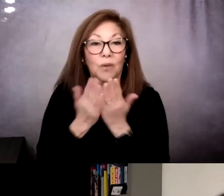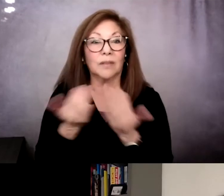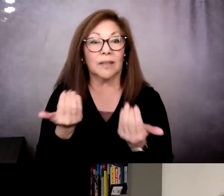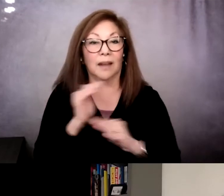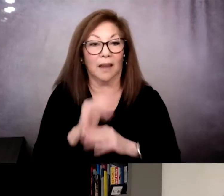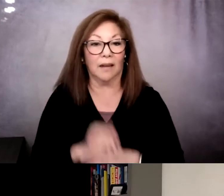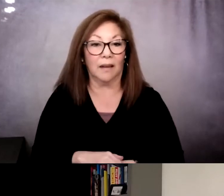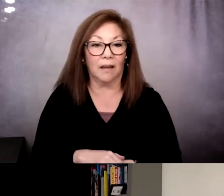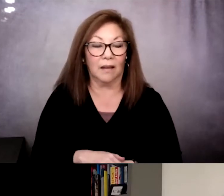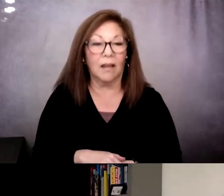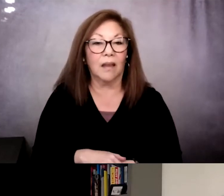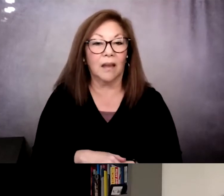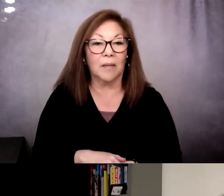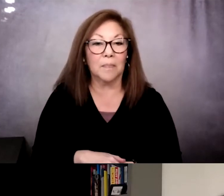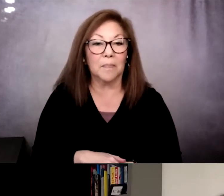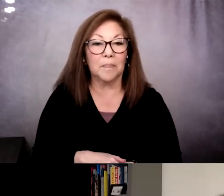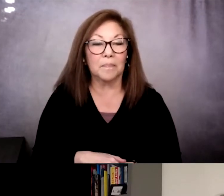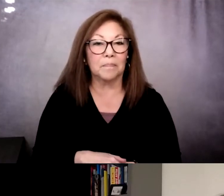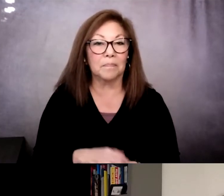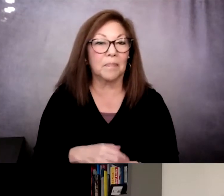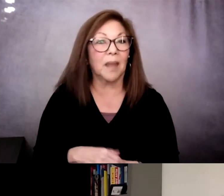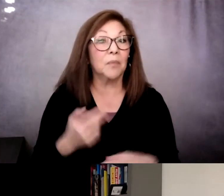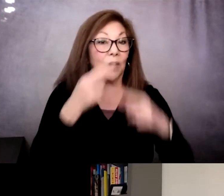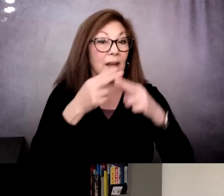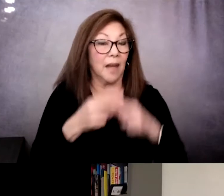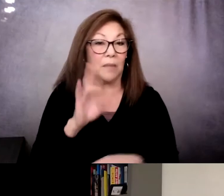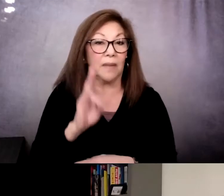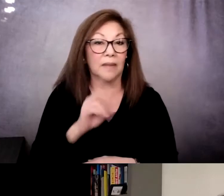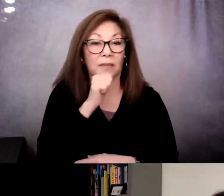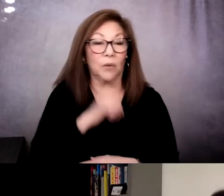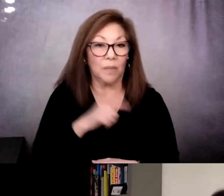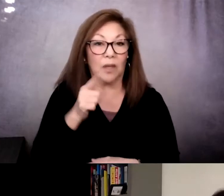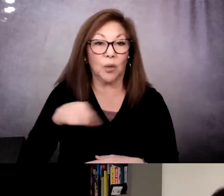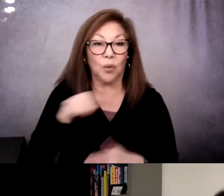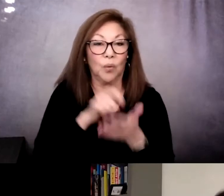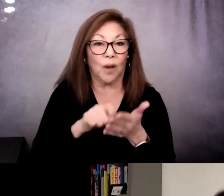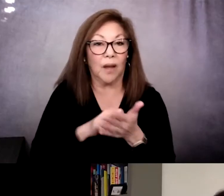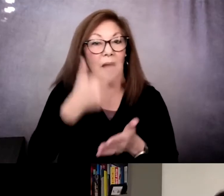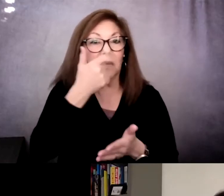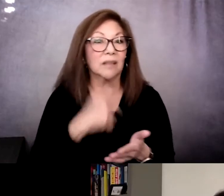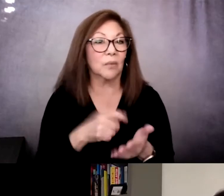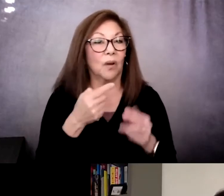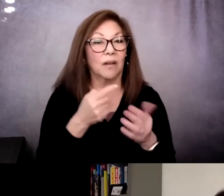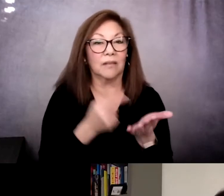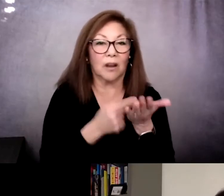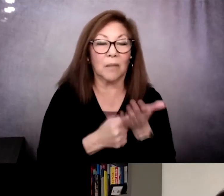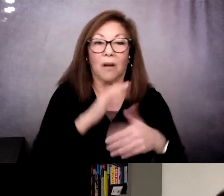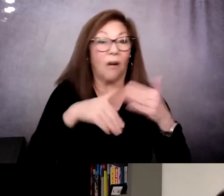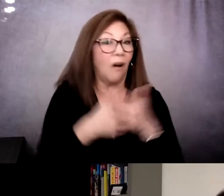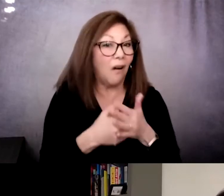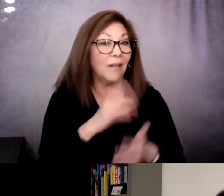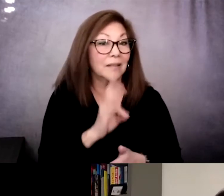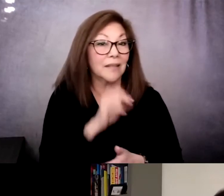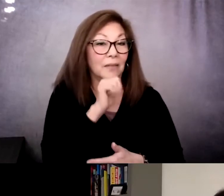doing a roll call of the 7 women who you write about, because I want to talk about them all, but my